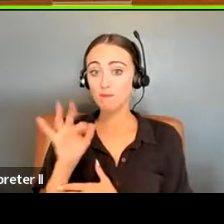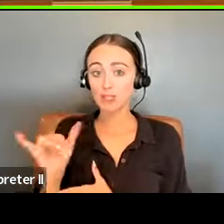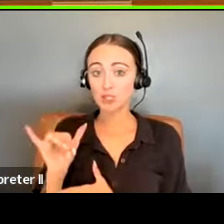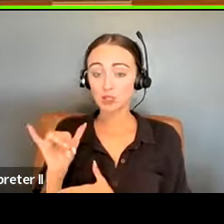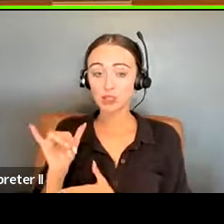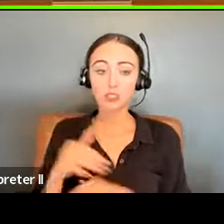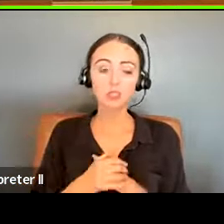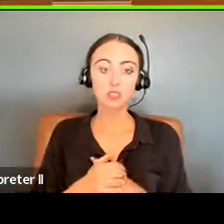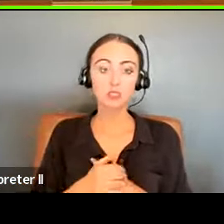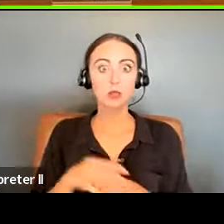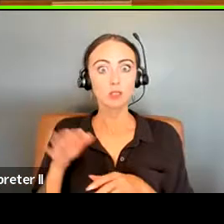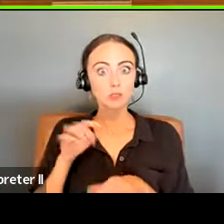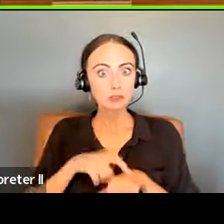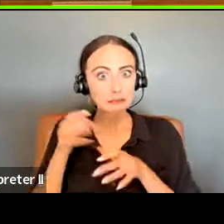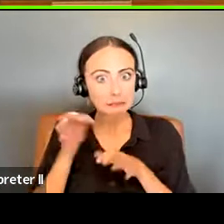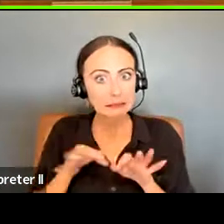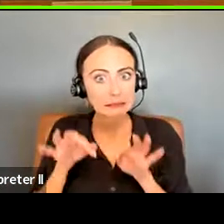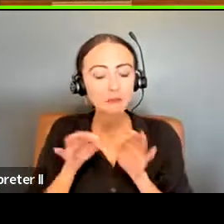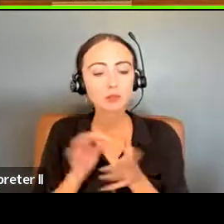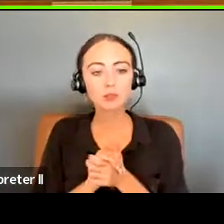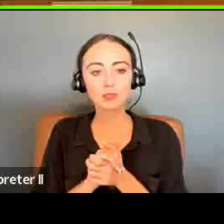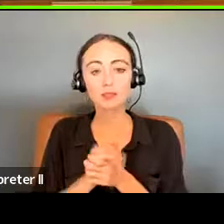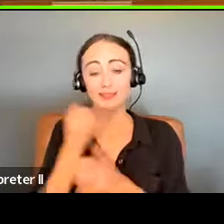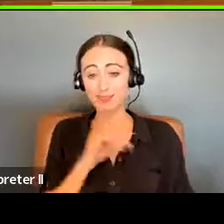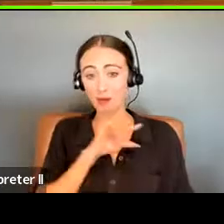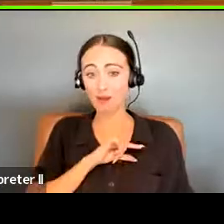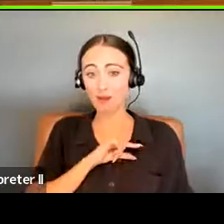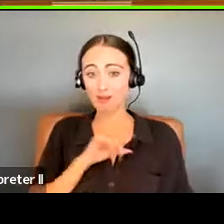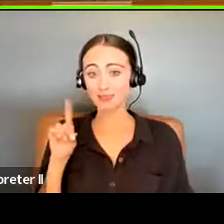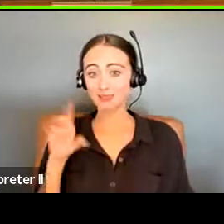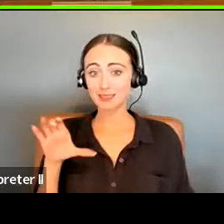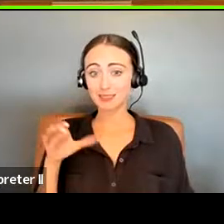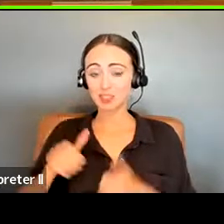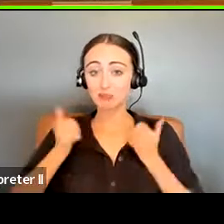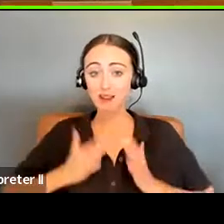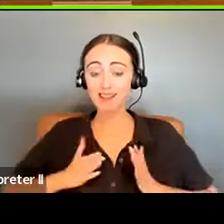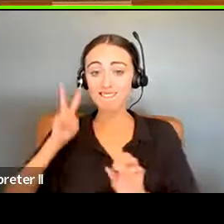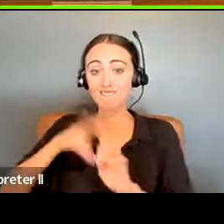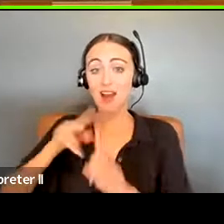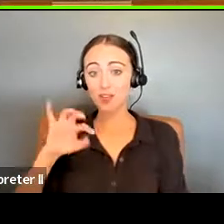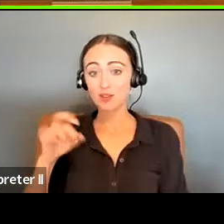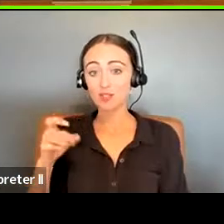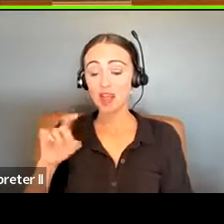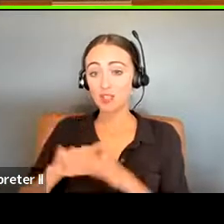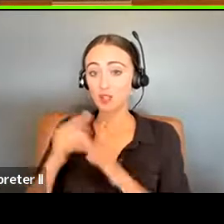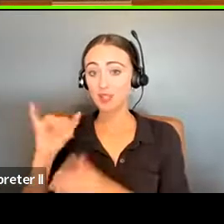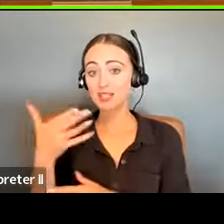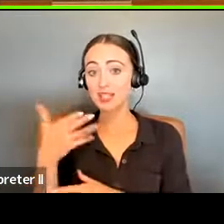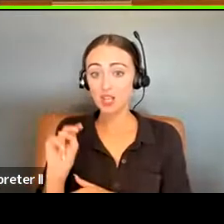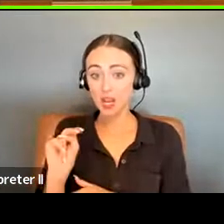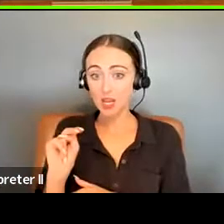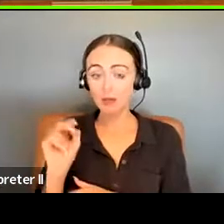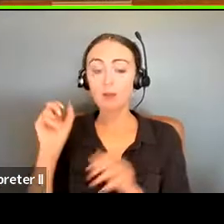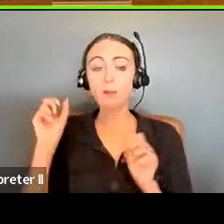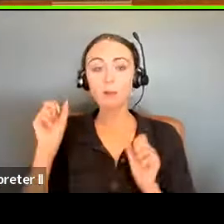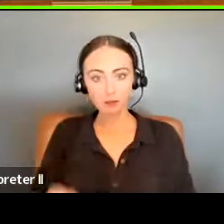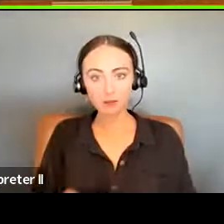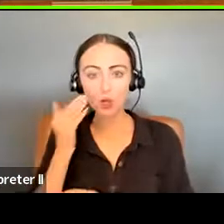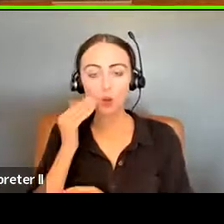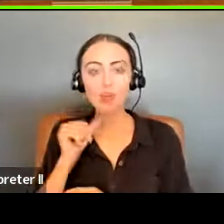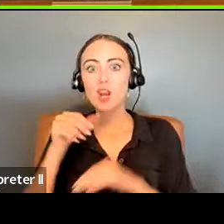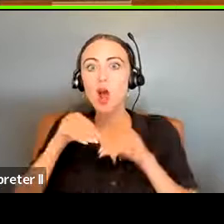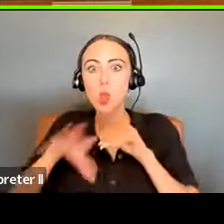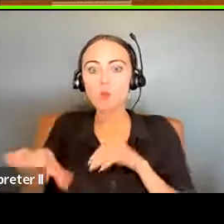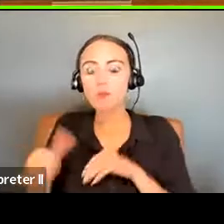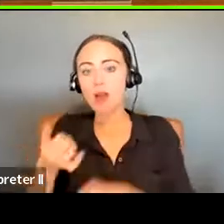has been important with this legislation. When eligible district residents are going to file their taxes beginning in January, they can rest assured that they will not lose